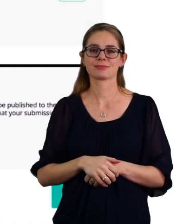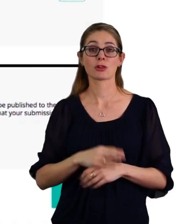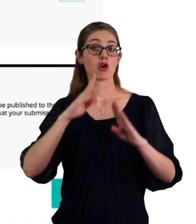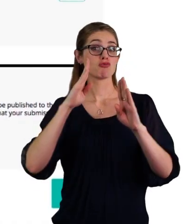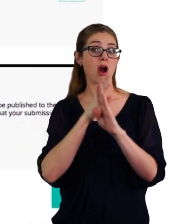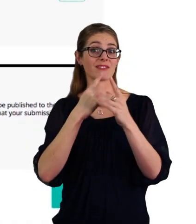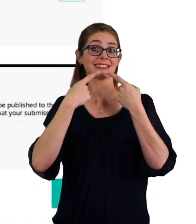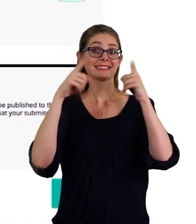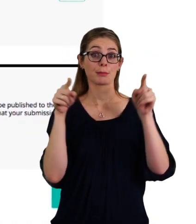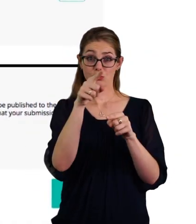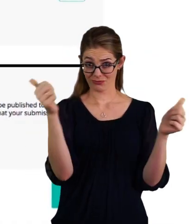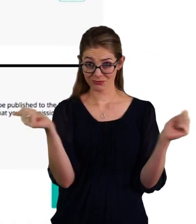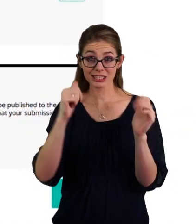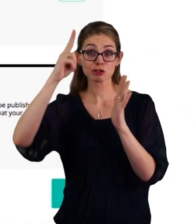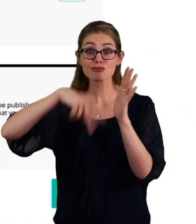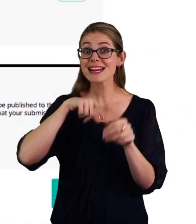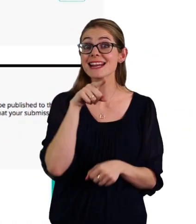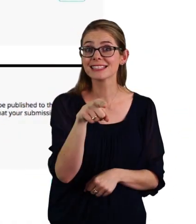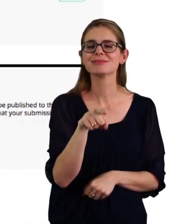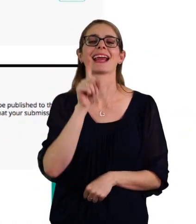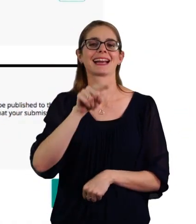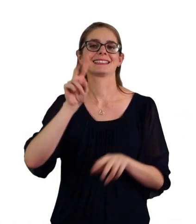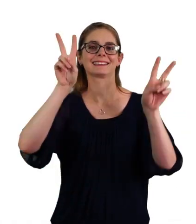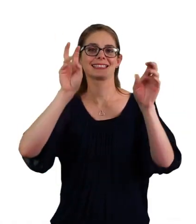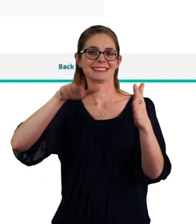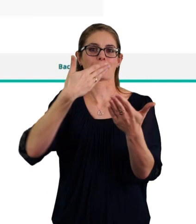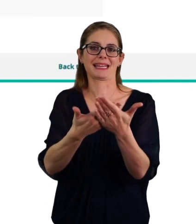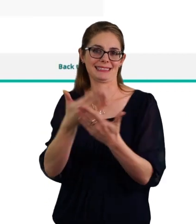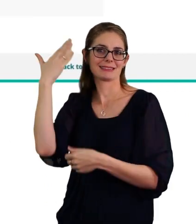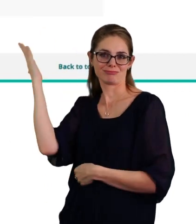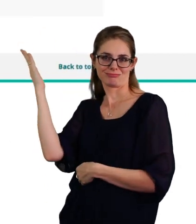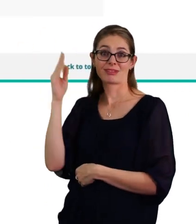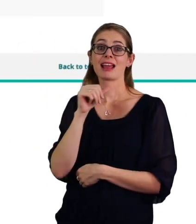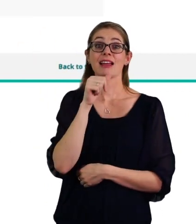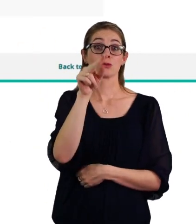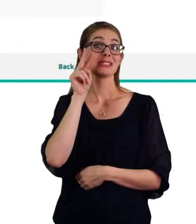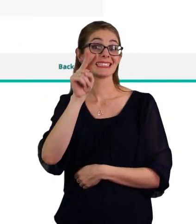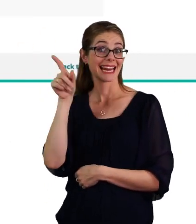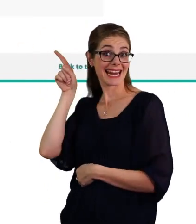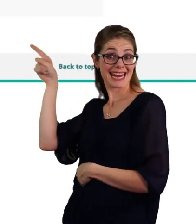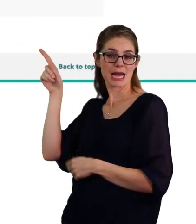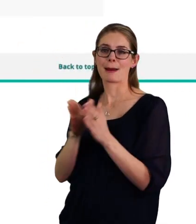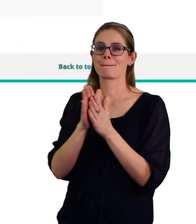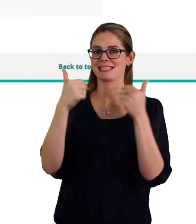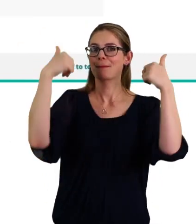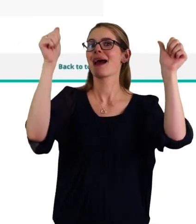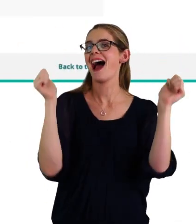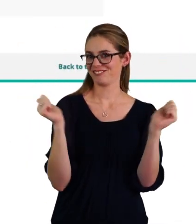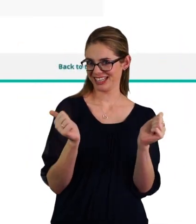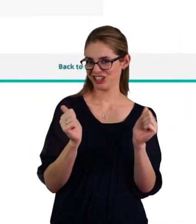Once you've confirmed you've read the privacy statement, click or tap the submit button. When you see this confirmation screen, you're all done.